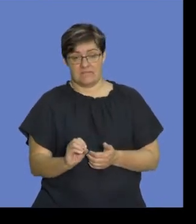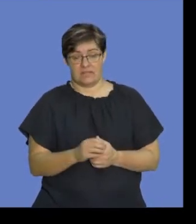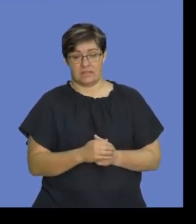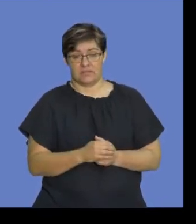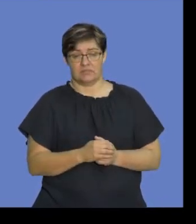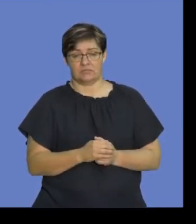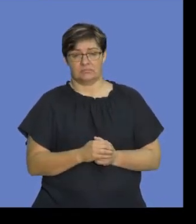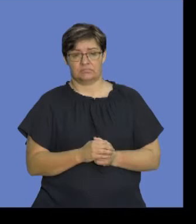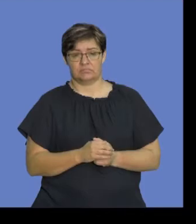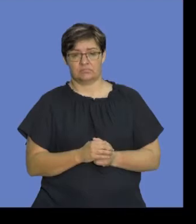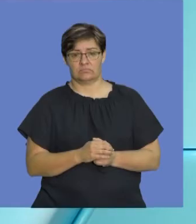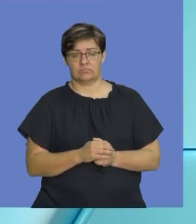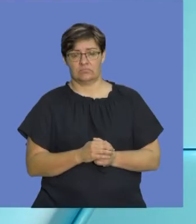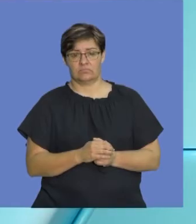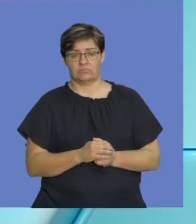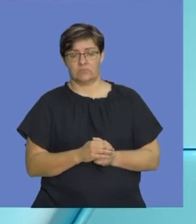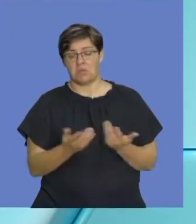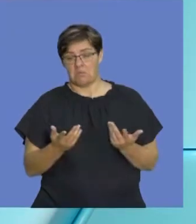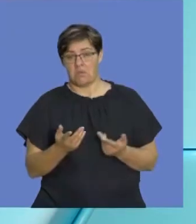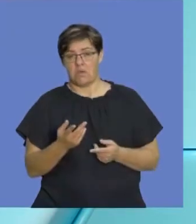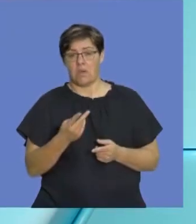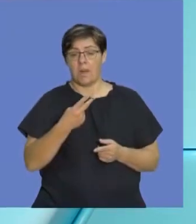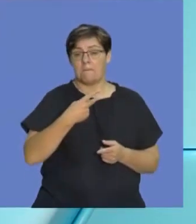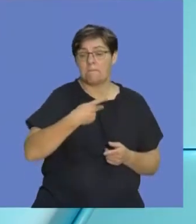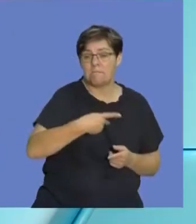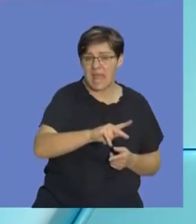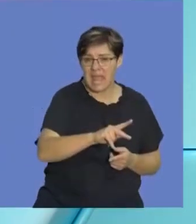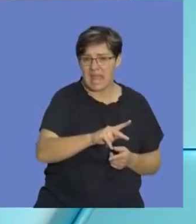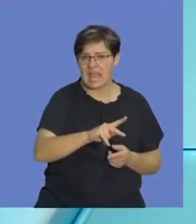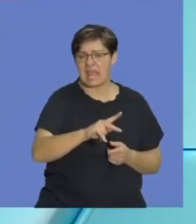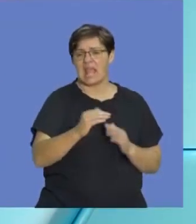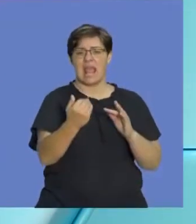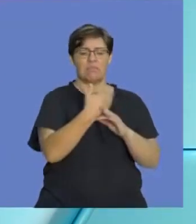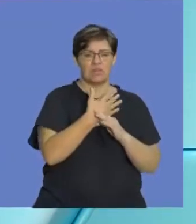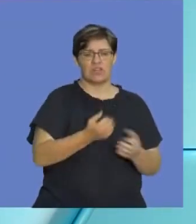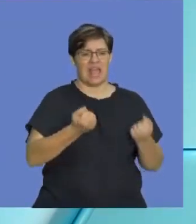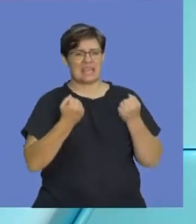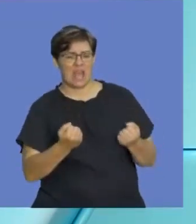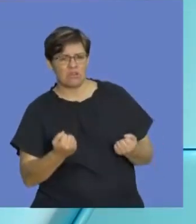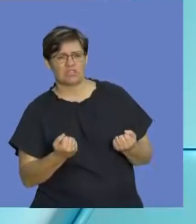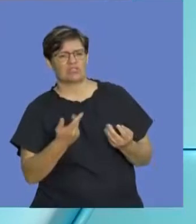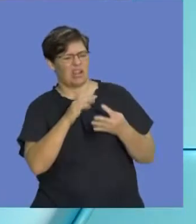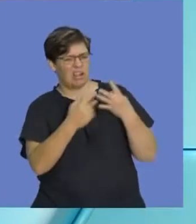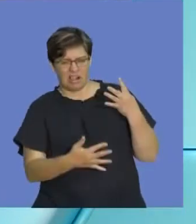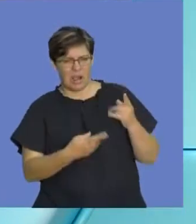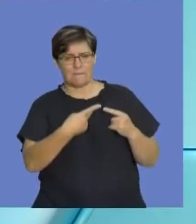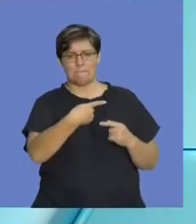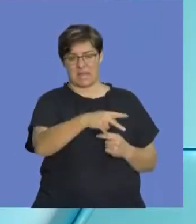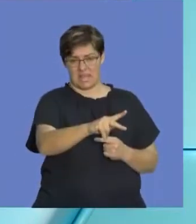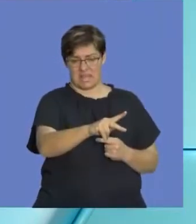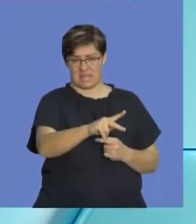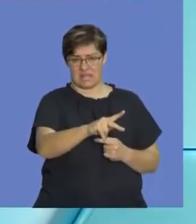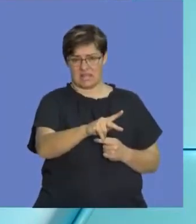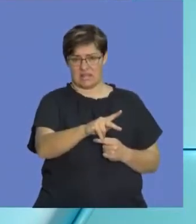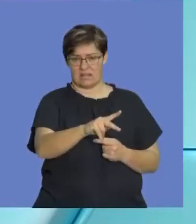that you had paid carriage or railage or import duties. Now, think about